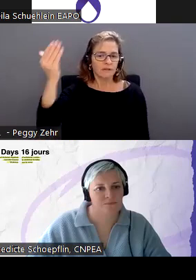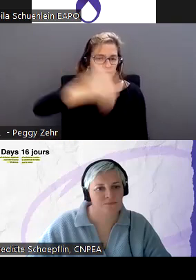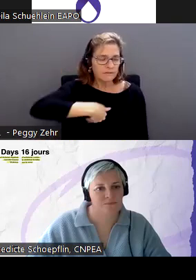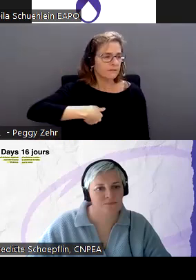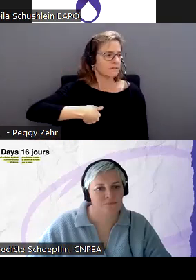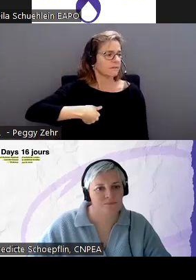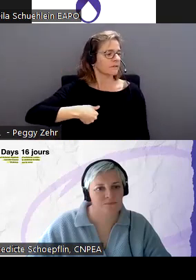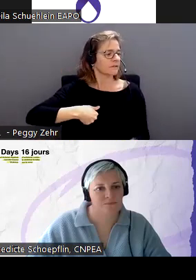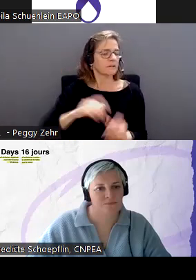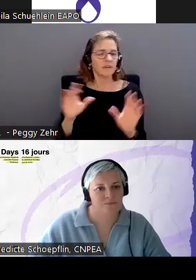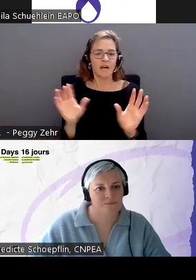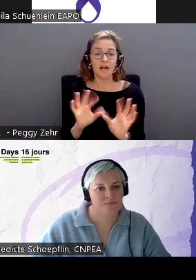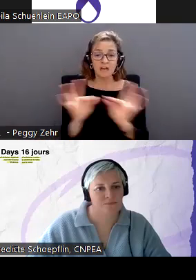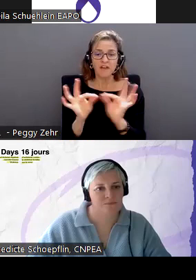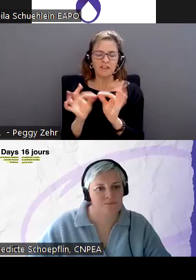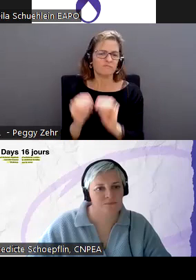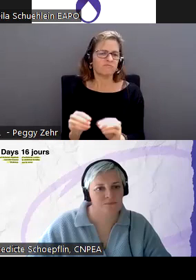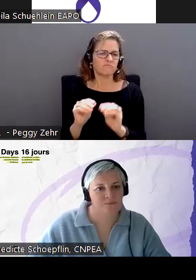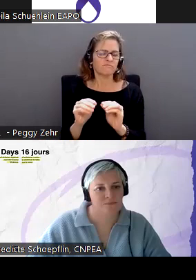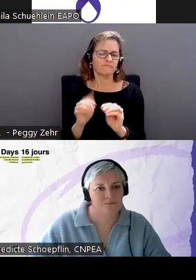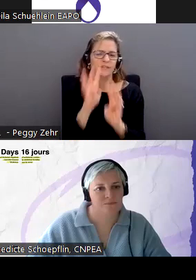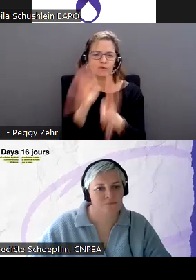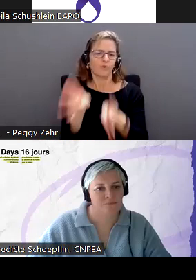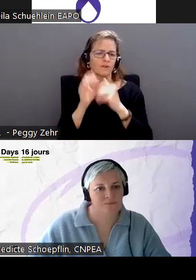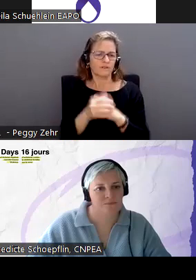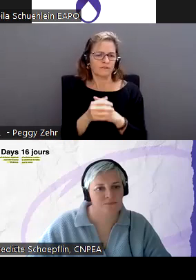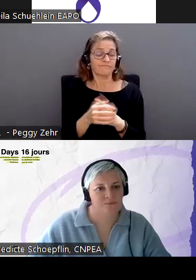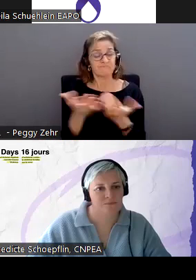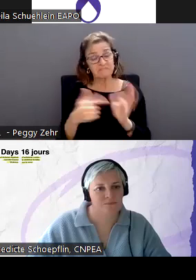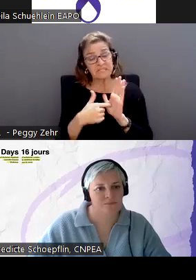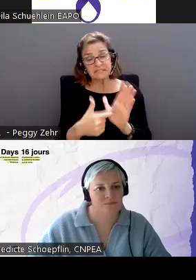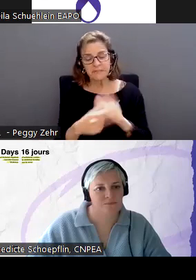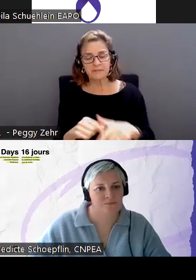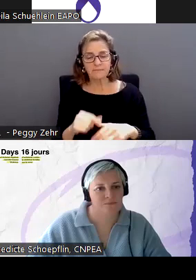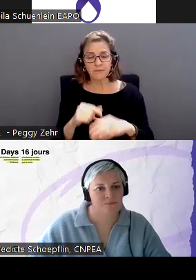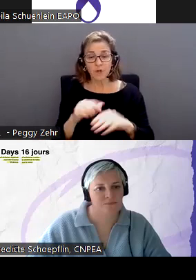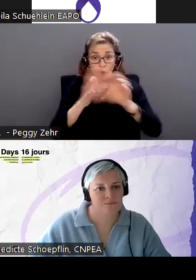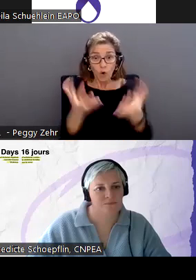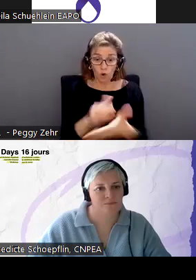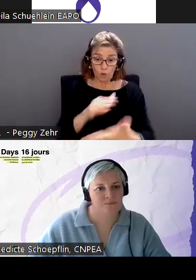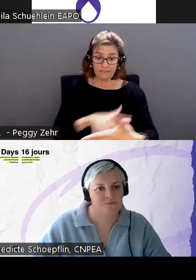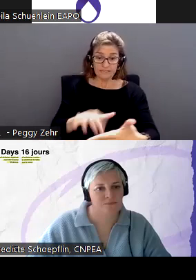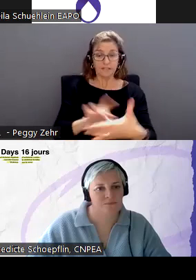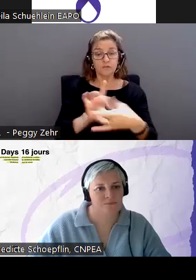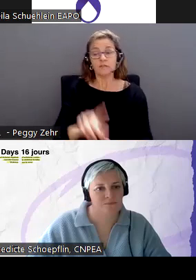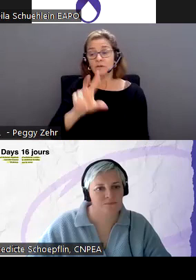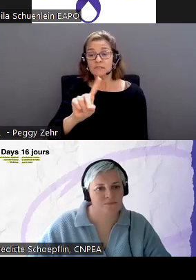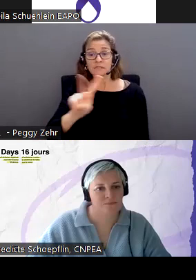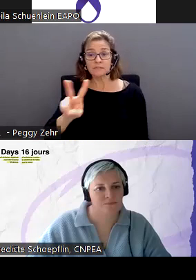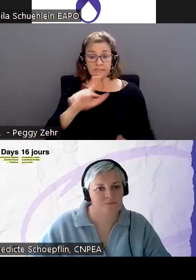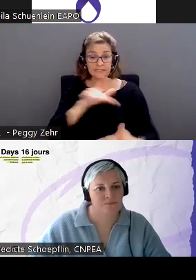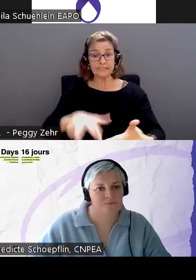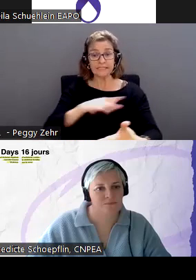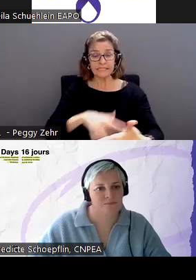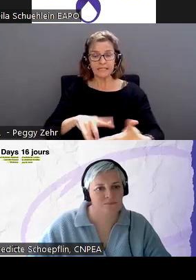ways. So, for example, you know, global studies were done on domestic violence, but they didn't include older